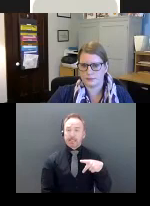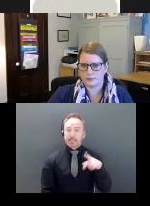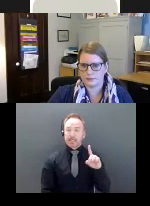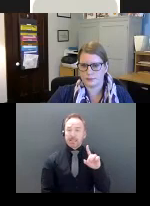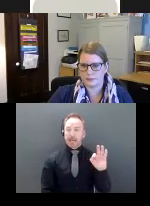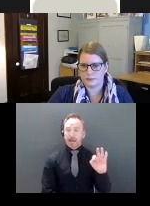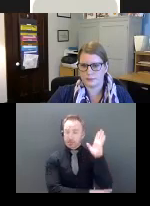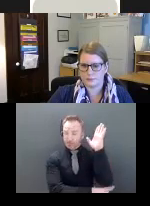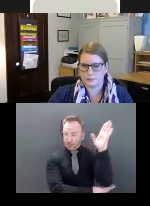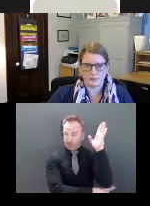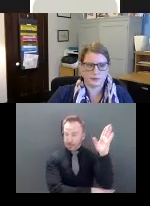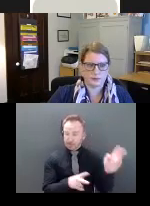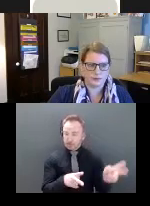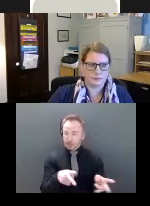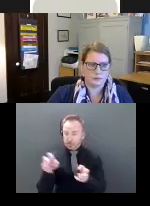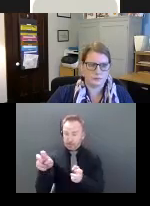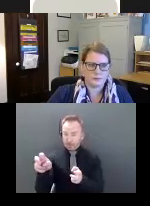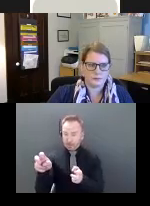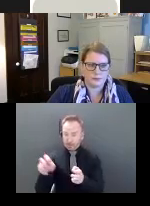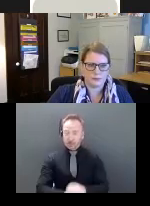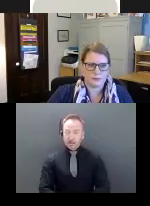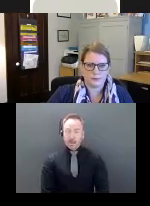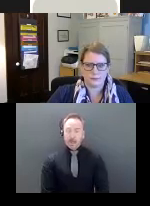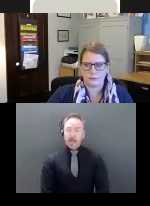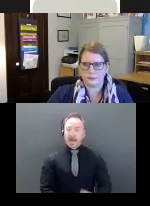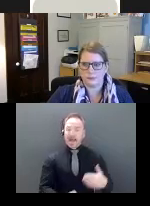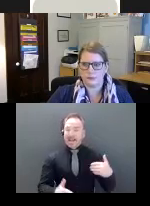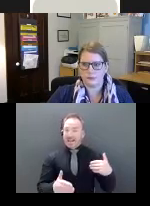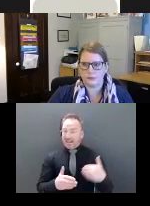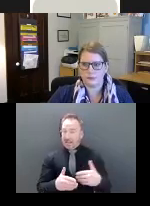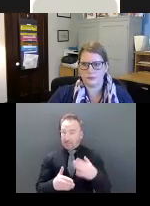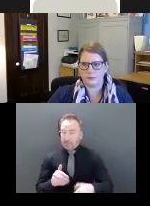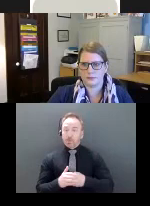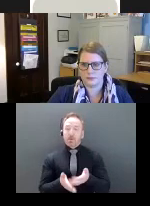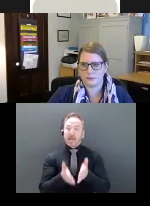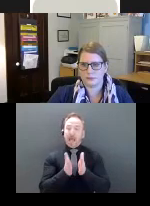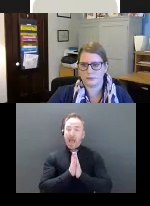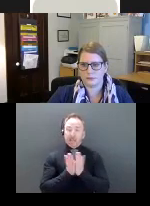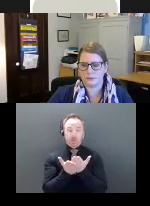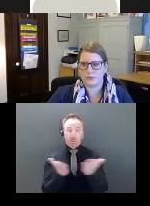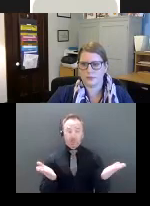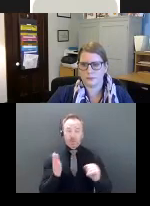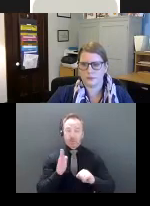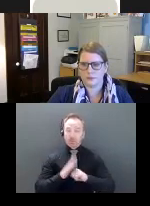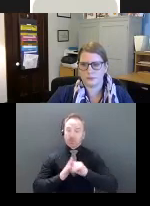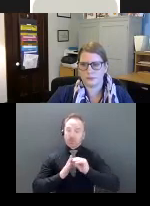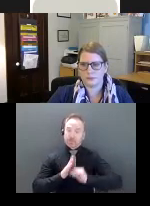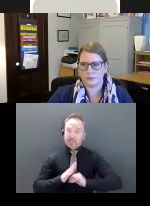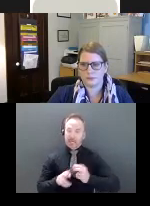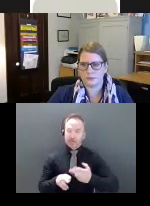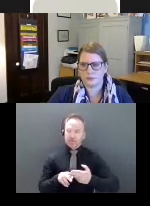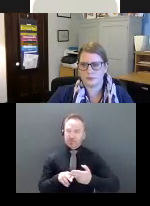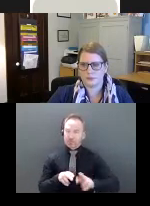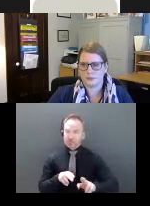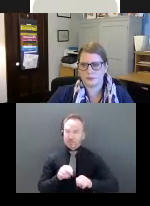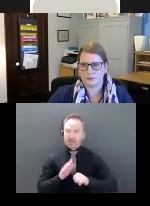today. Also, at the end, we will be asking people to complete a short evaluation, probably take 2 minutes